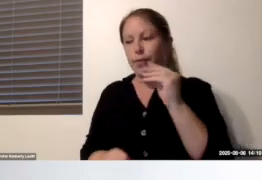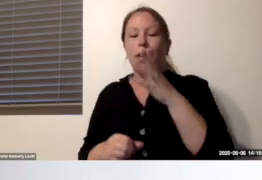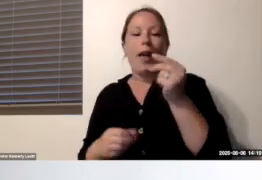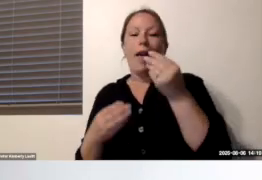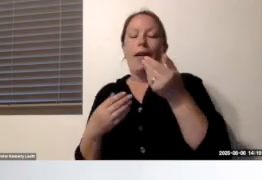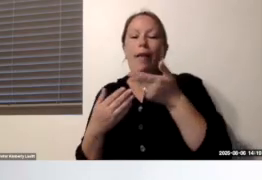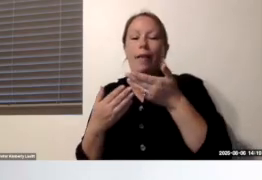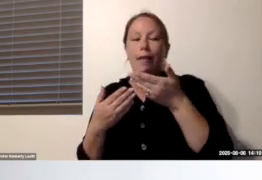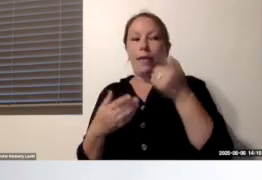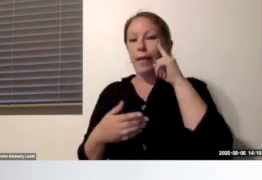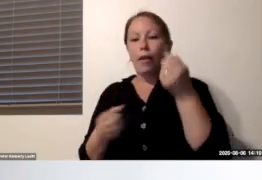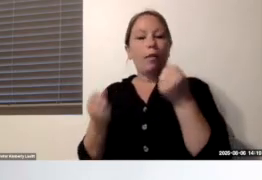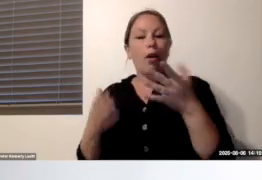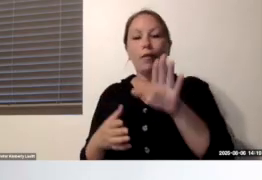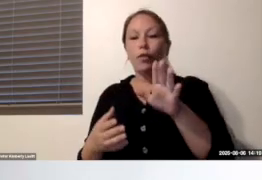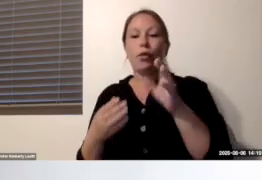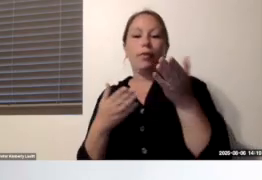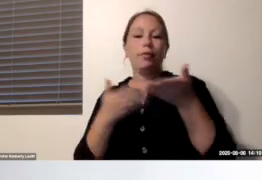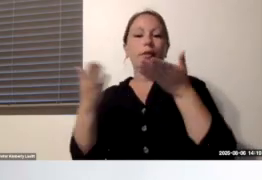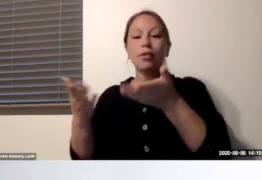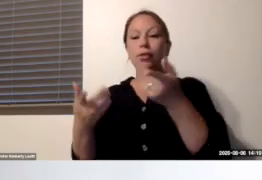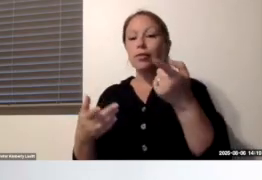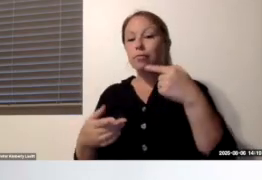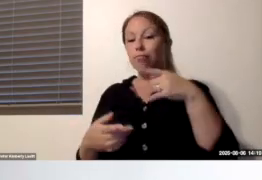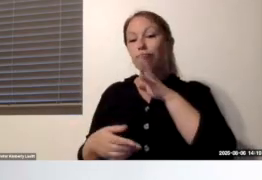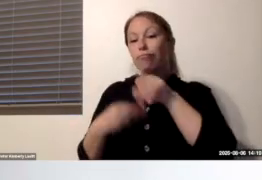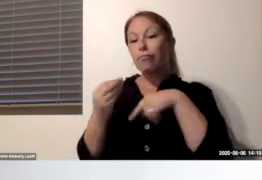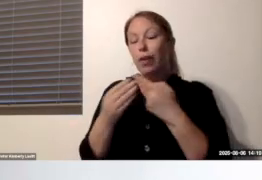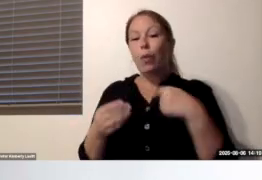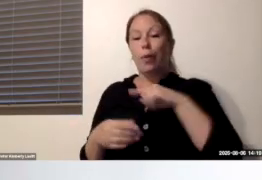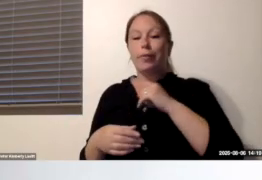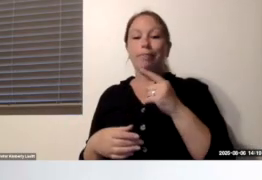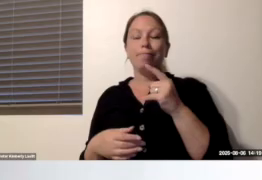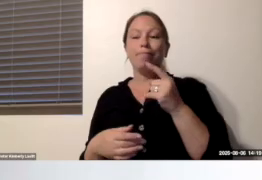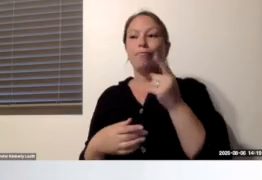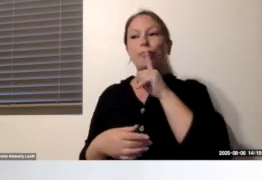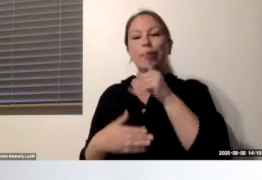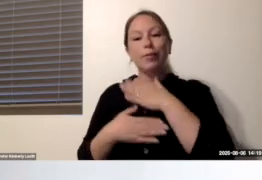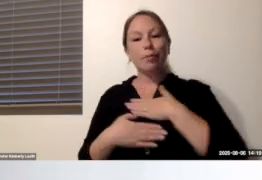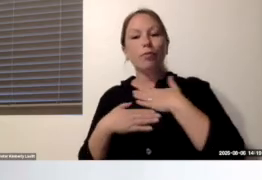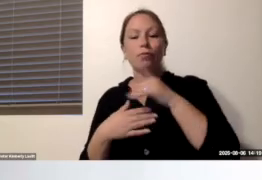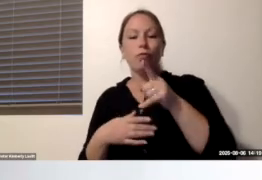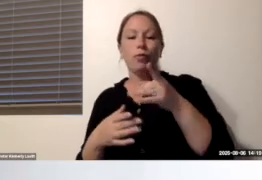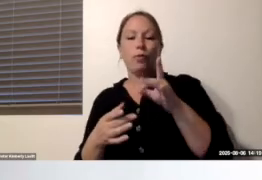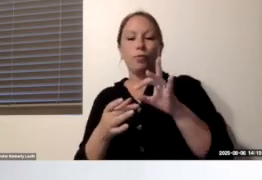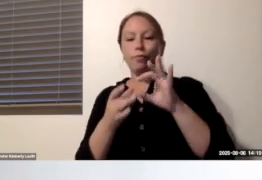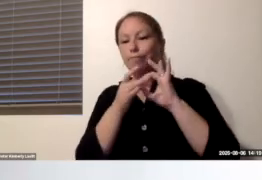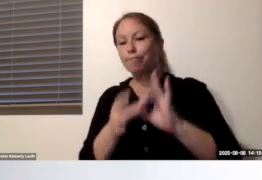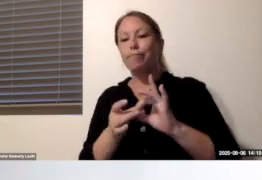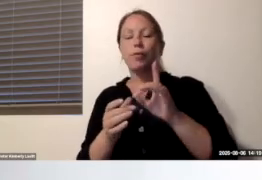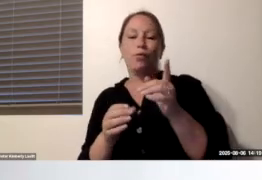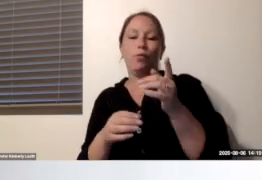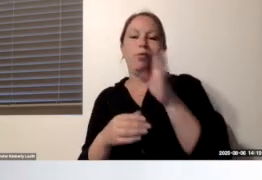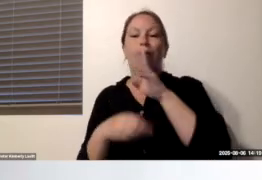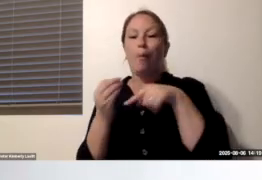the suggestions that you're making makes a lot of sense. And I think we'd like to continue to talk through them, figure out what we can do to address them. So thank